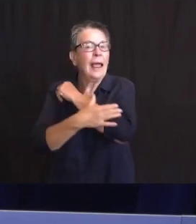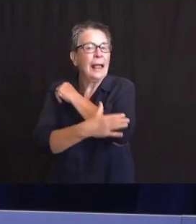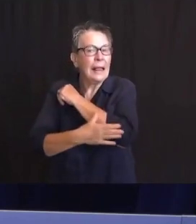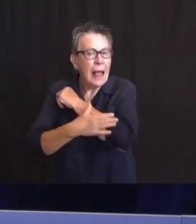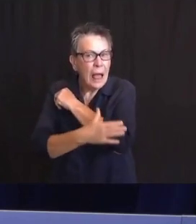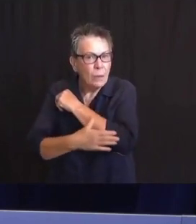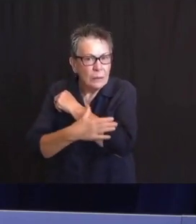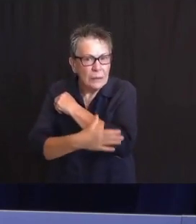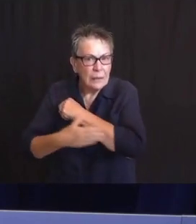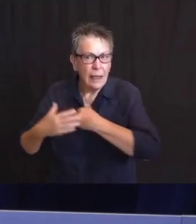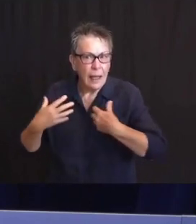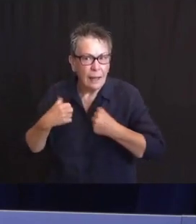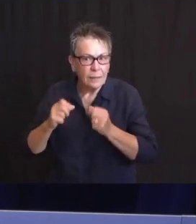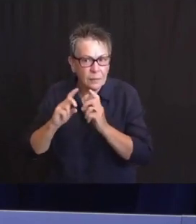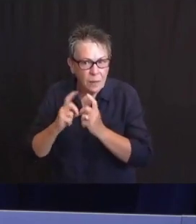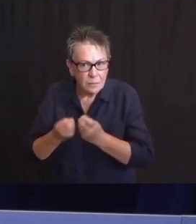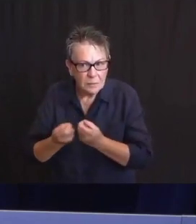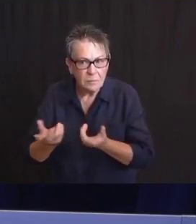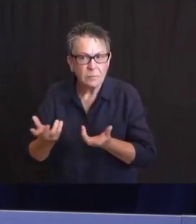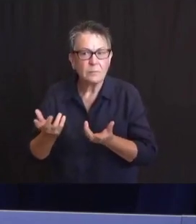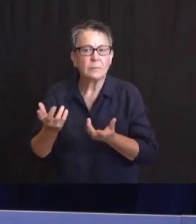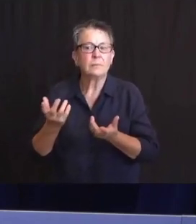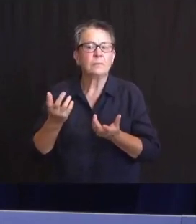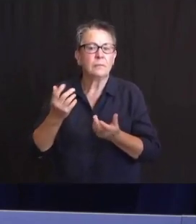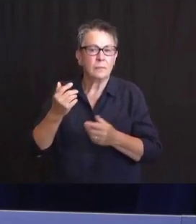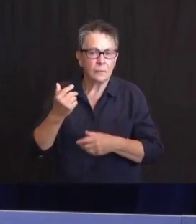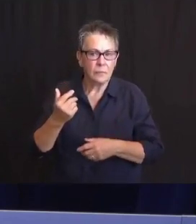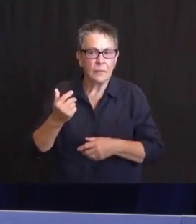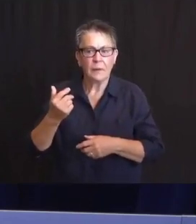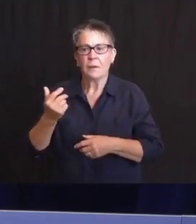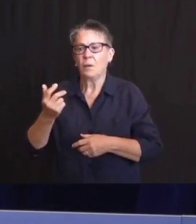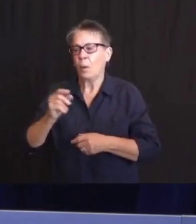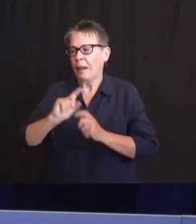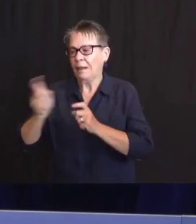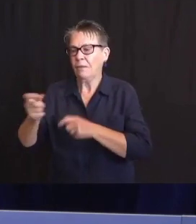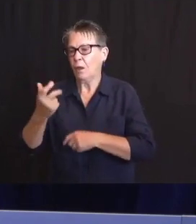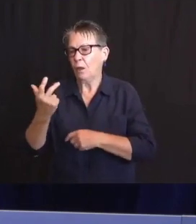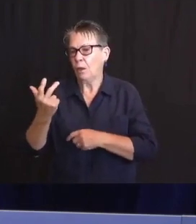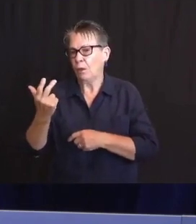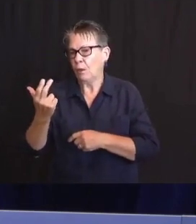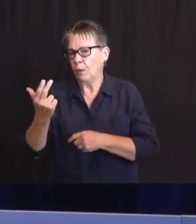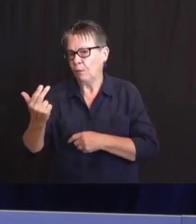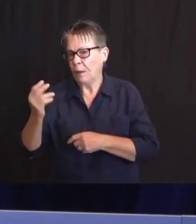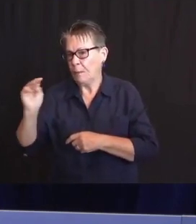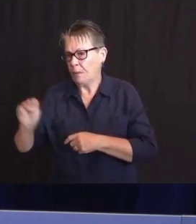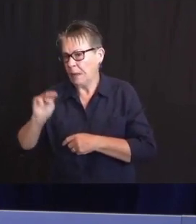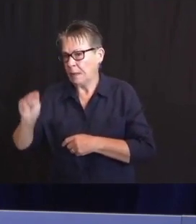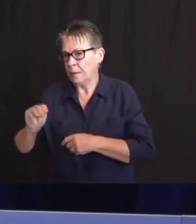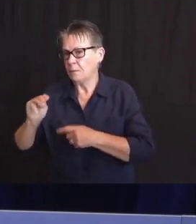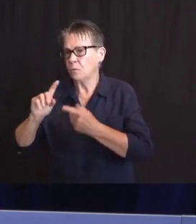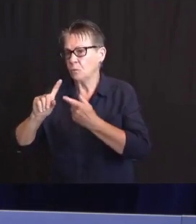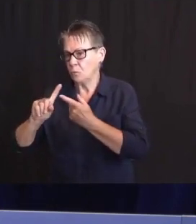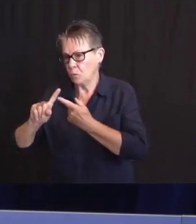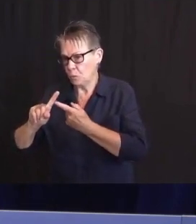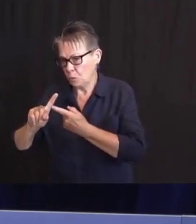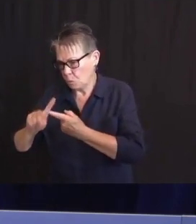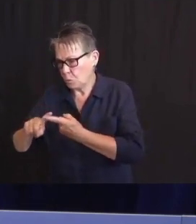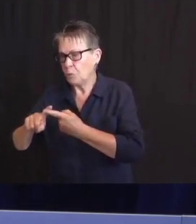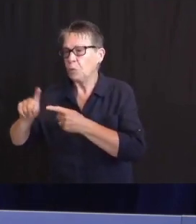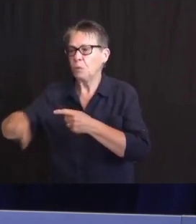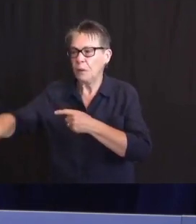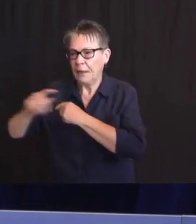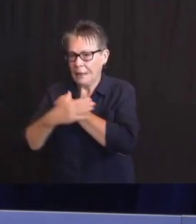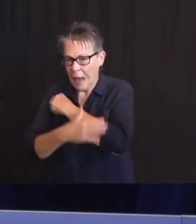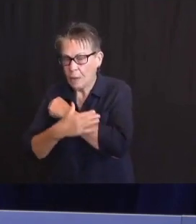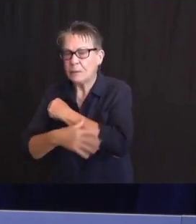CDC funding will be allocated to health departments in each of the 21 counties and the city of Newark, which are responsible for